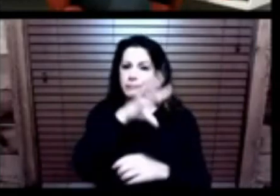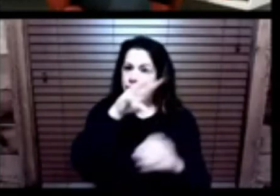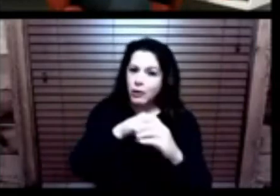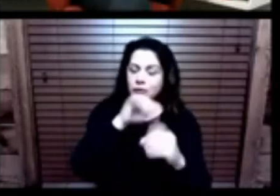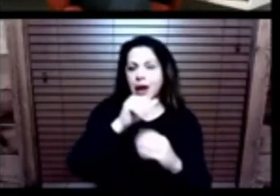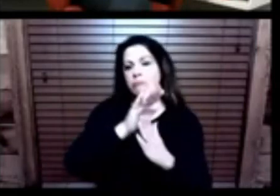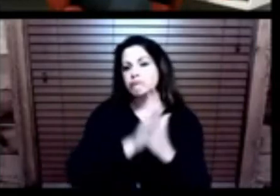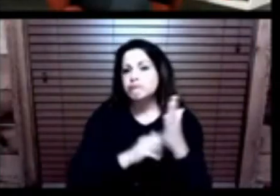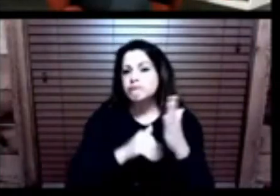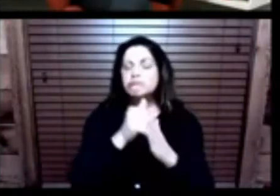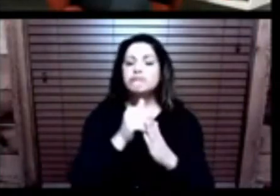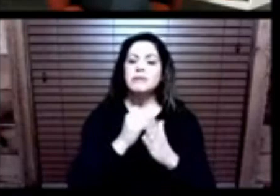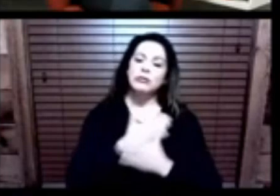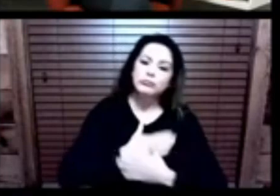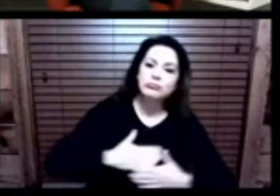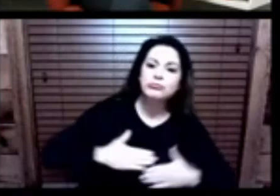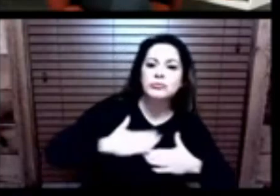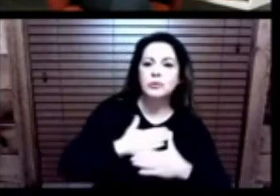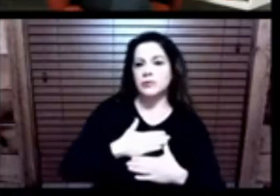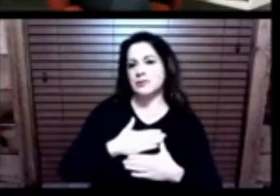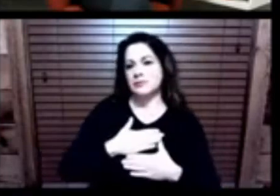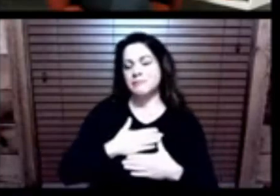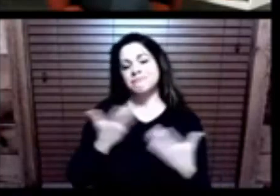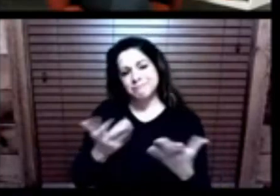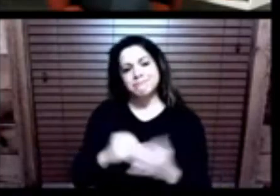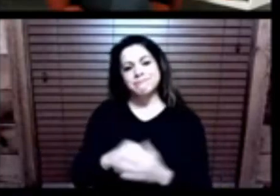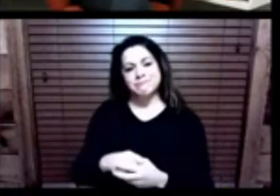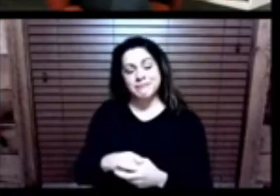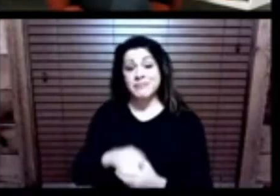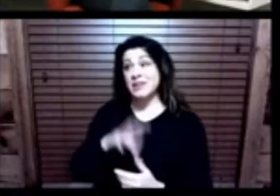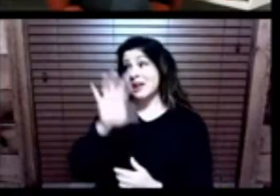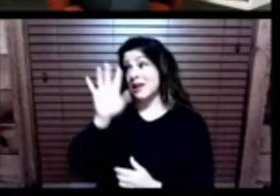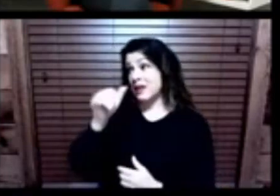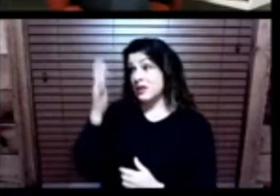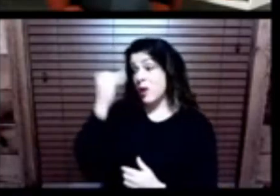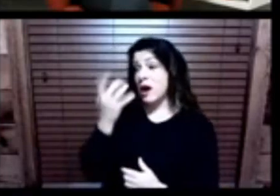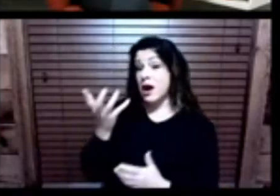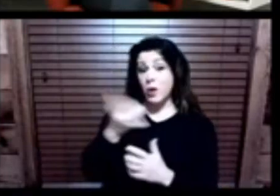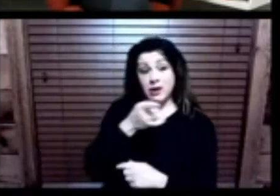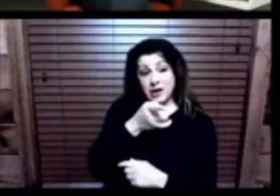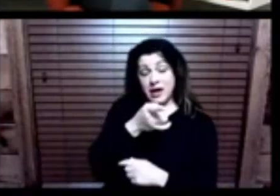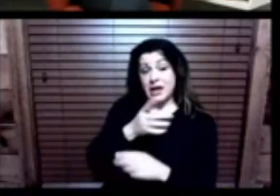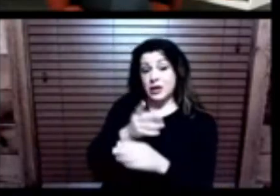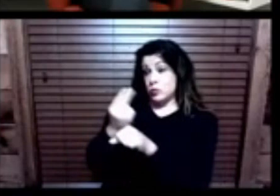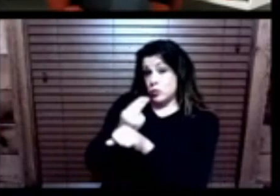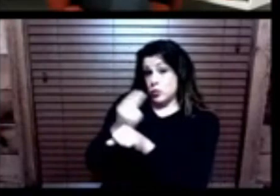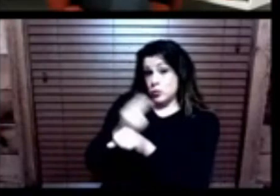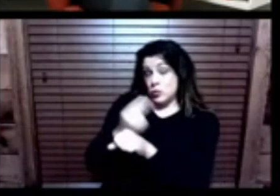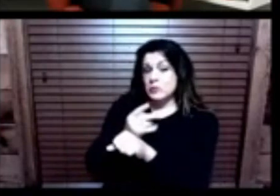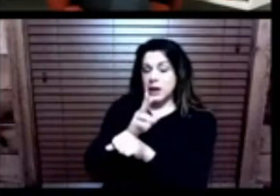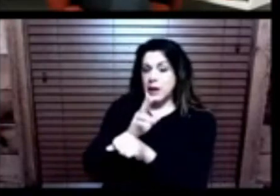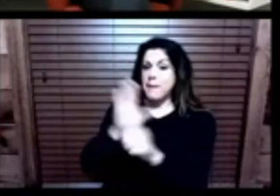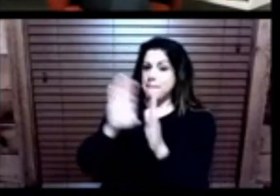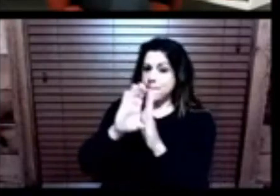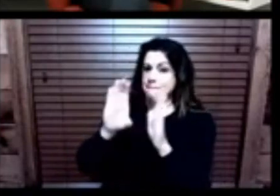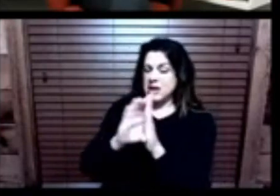fact, you can't get me out of here. That's why I wanted to keep these in a little bit of a sequence, because you can